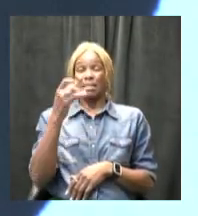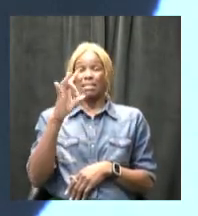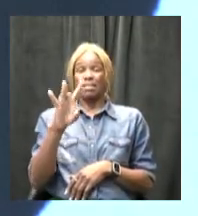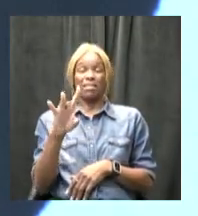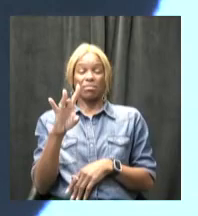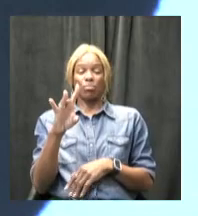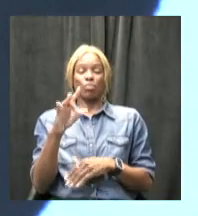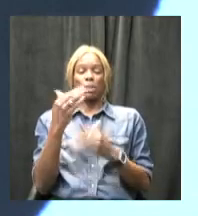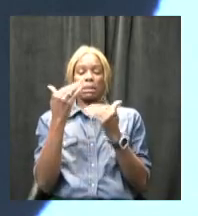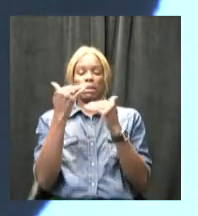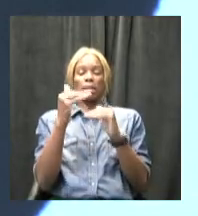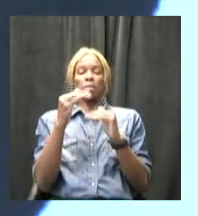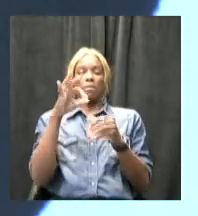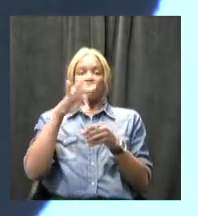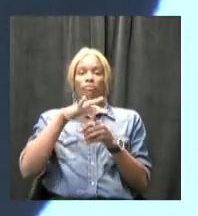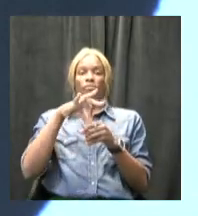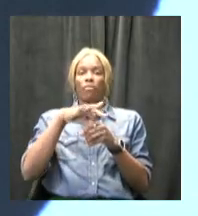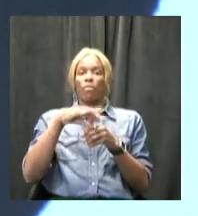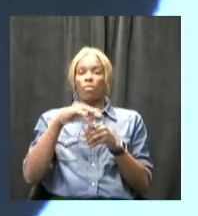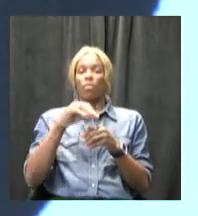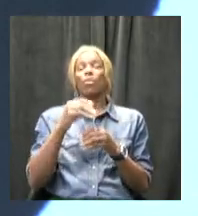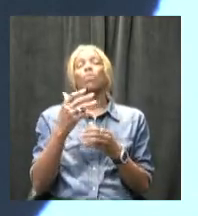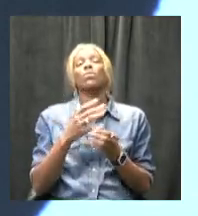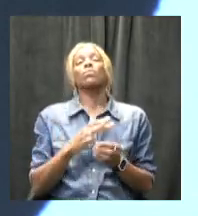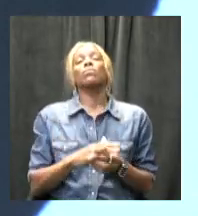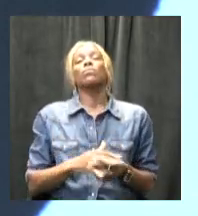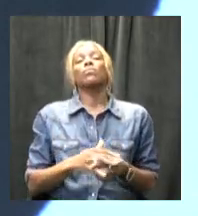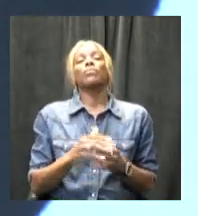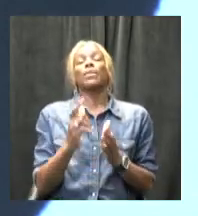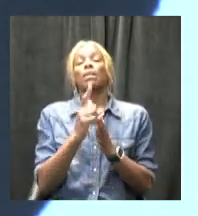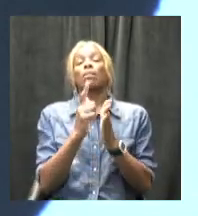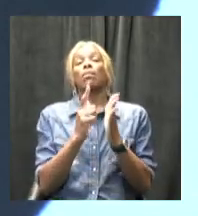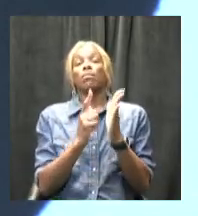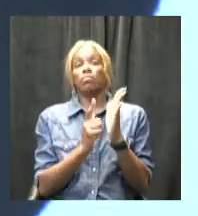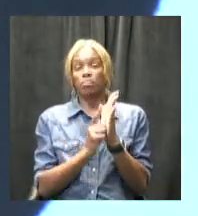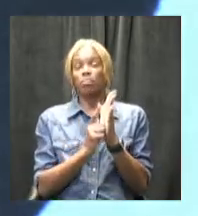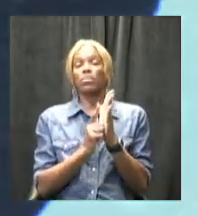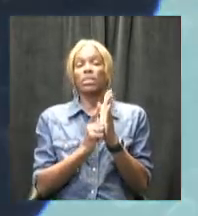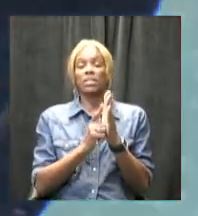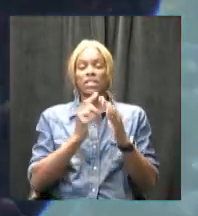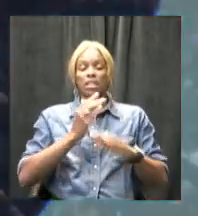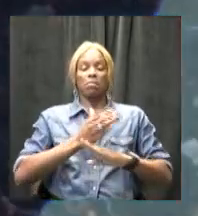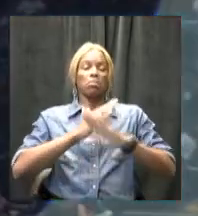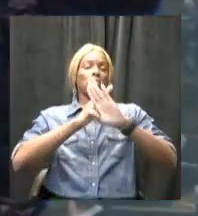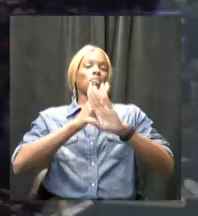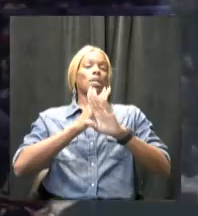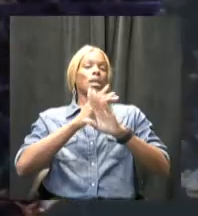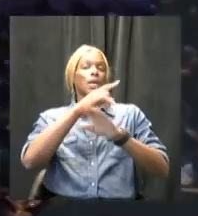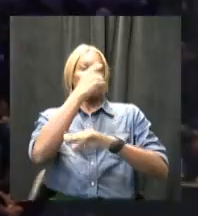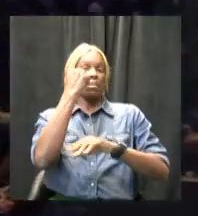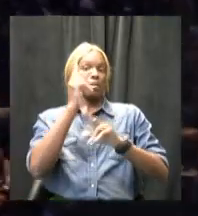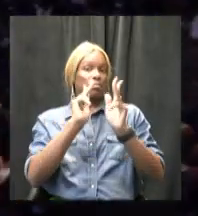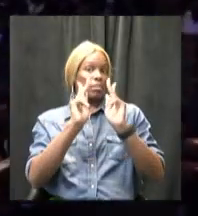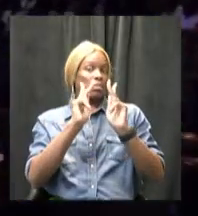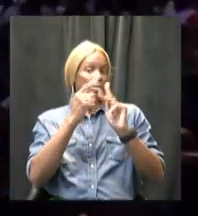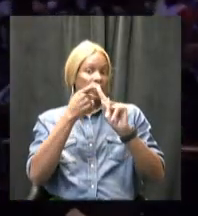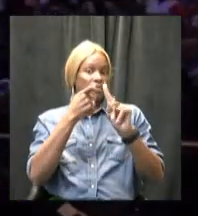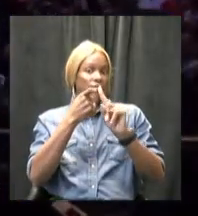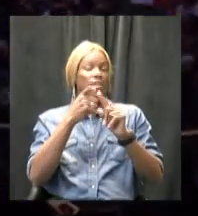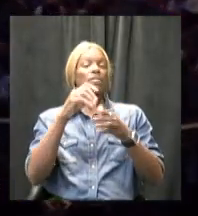voter laws, specifically designed to keep people from color from voting. We desperately need gun reform, and